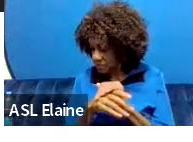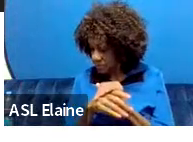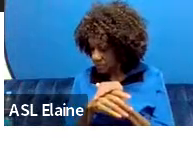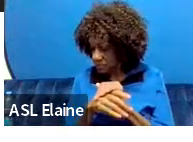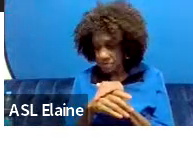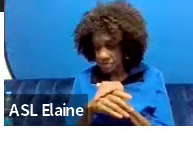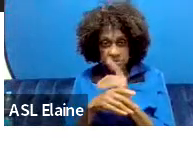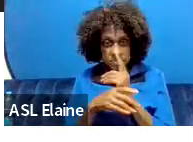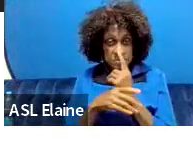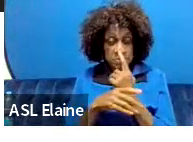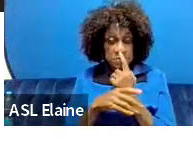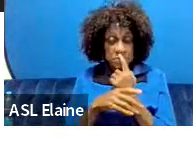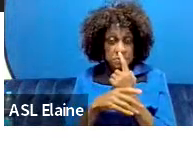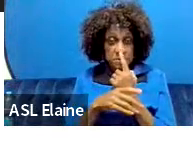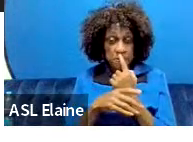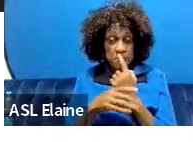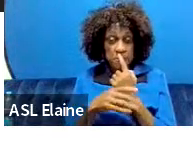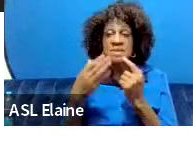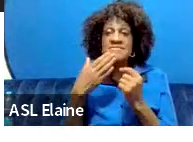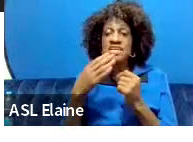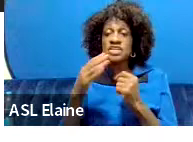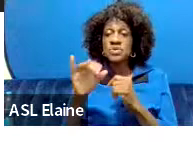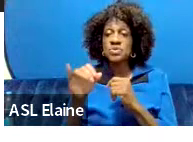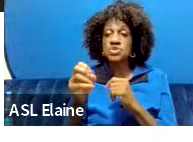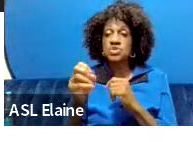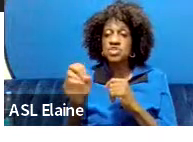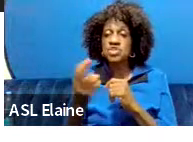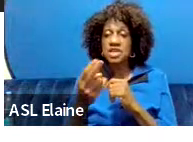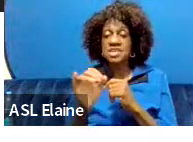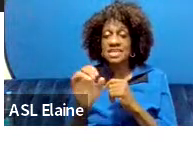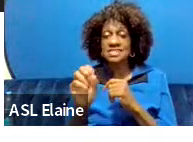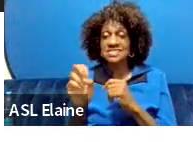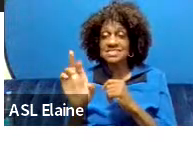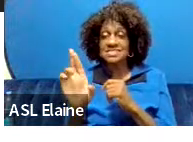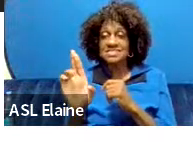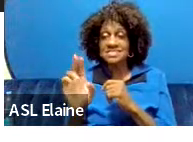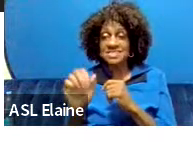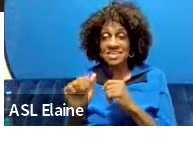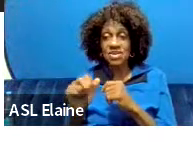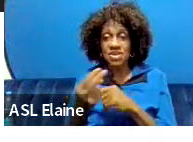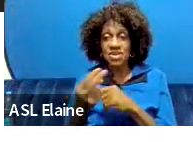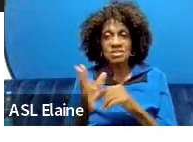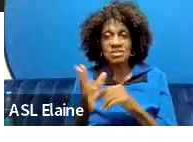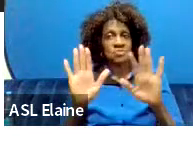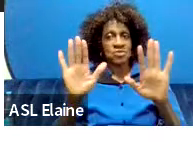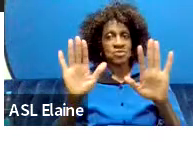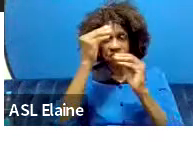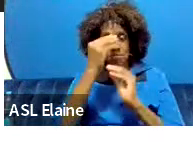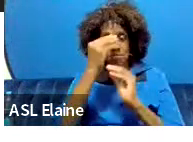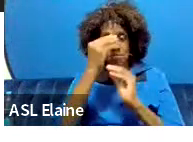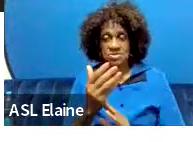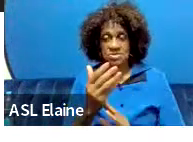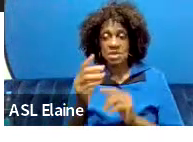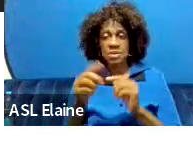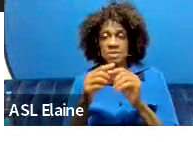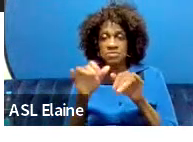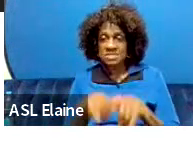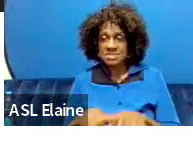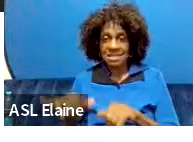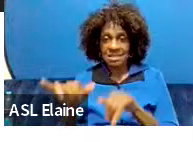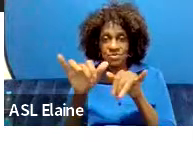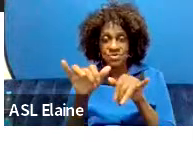Thanks, Josh and Sarah. You guys provide some great information here about standards